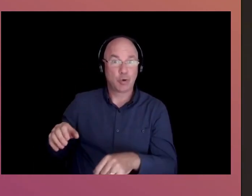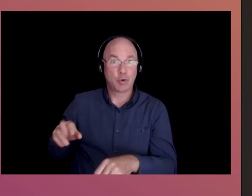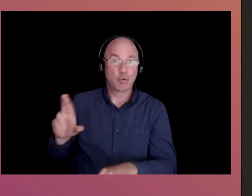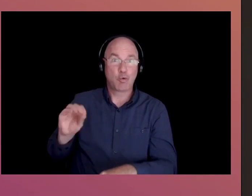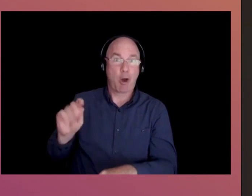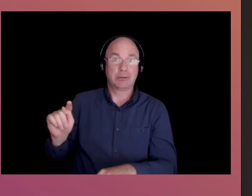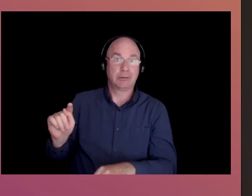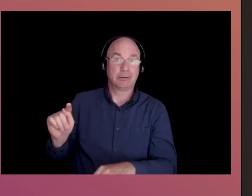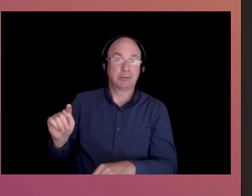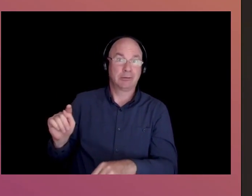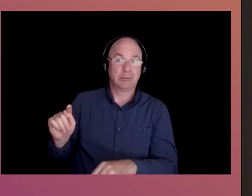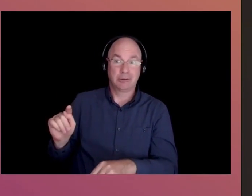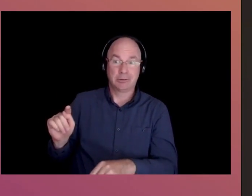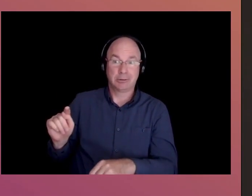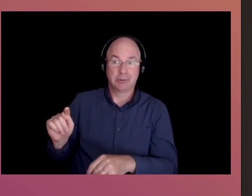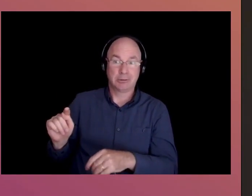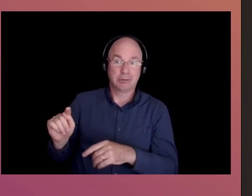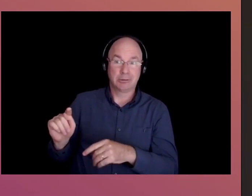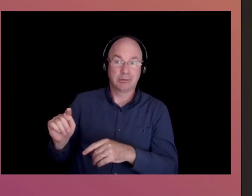general,